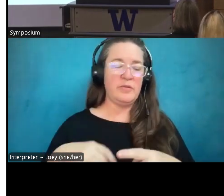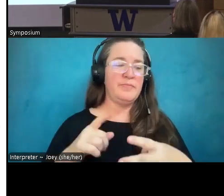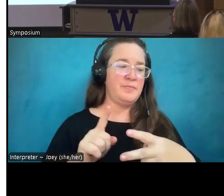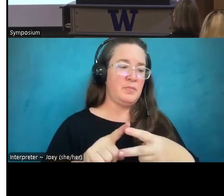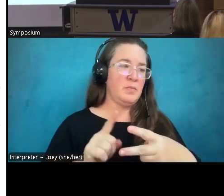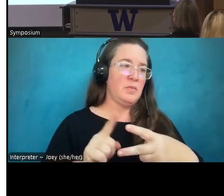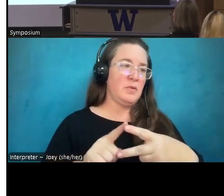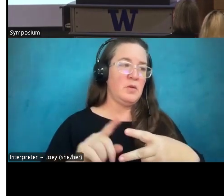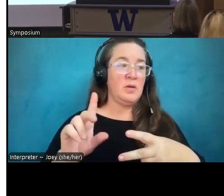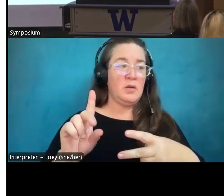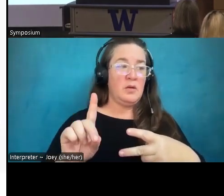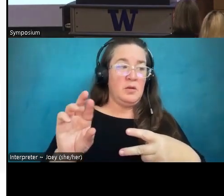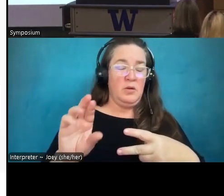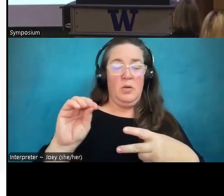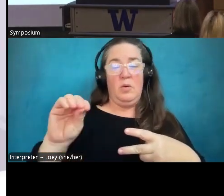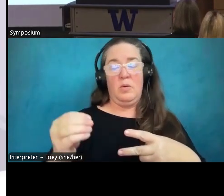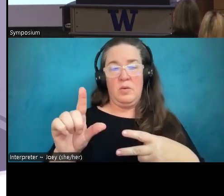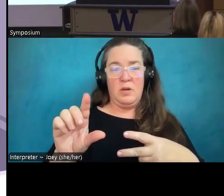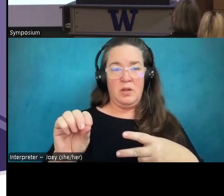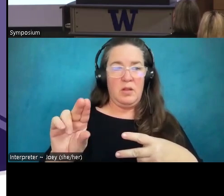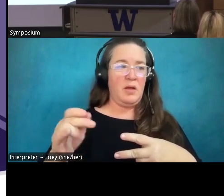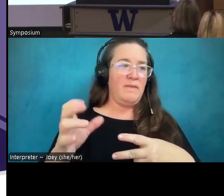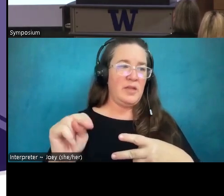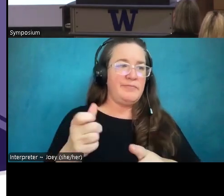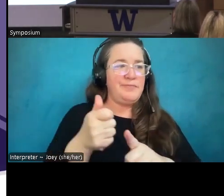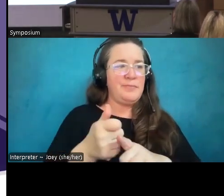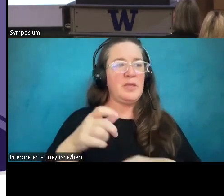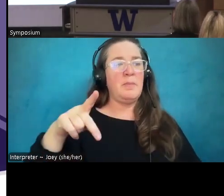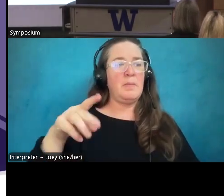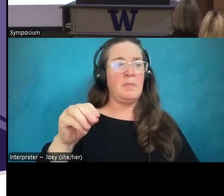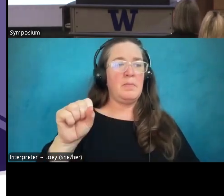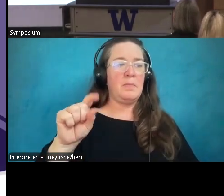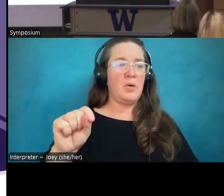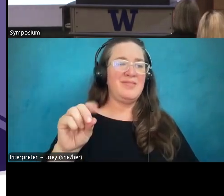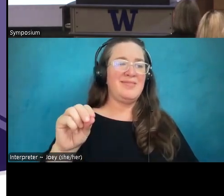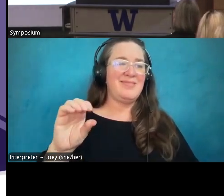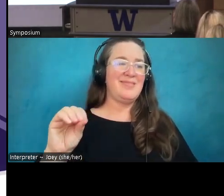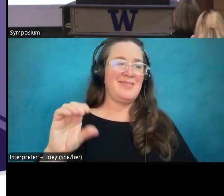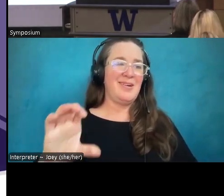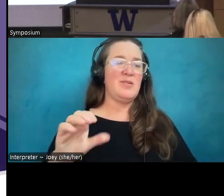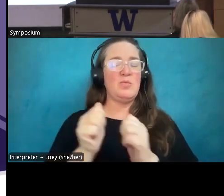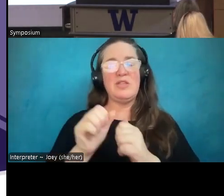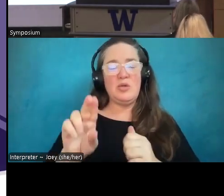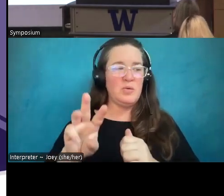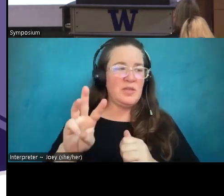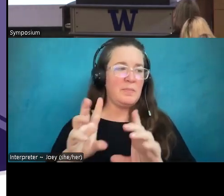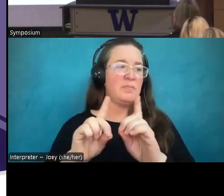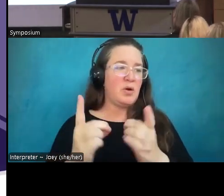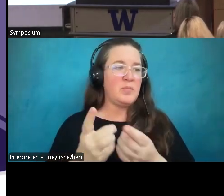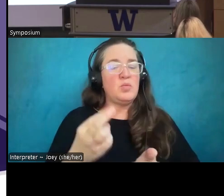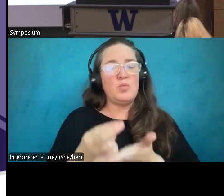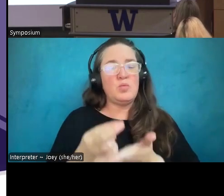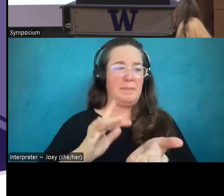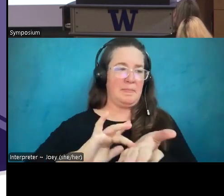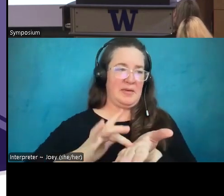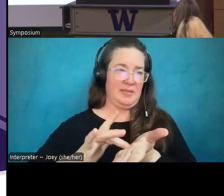Rehabilitation Medicine. She balances her time between research and providing clinical care in the UW Medicine Long COVID